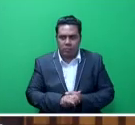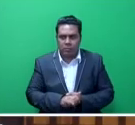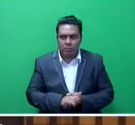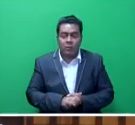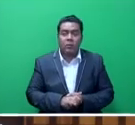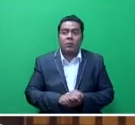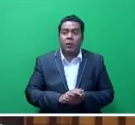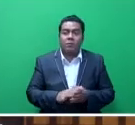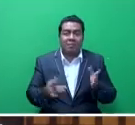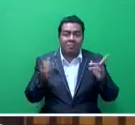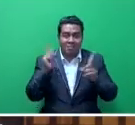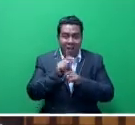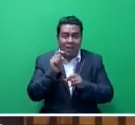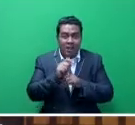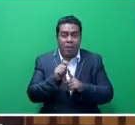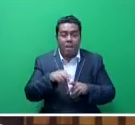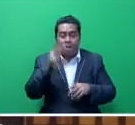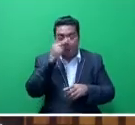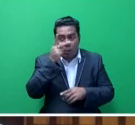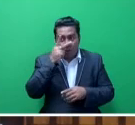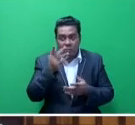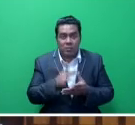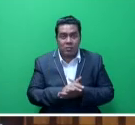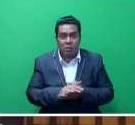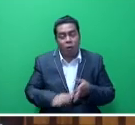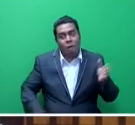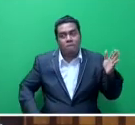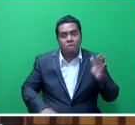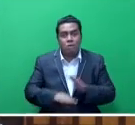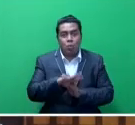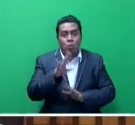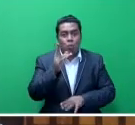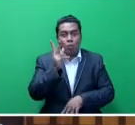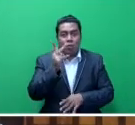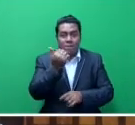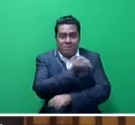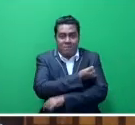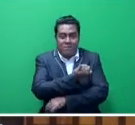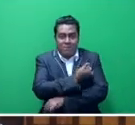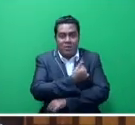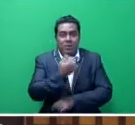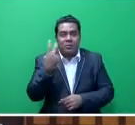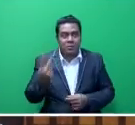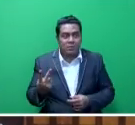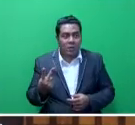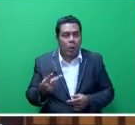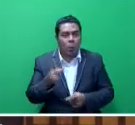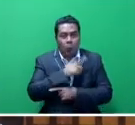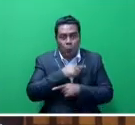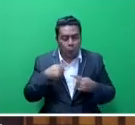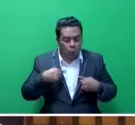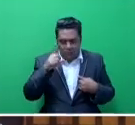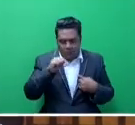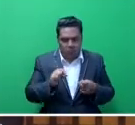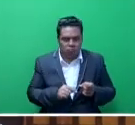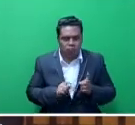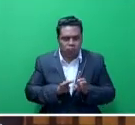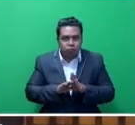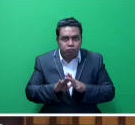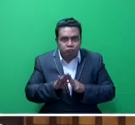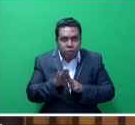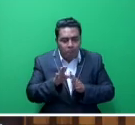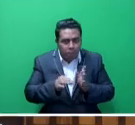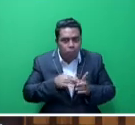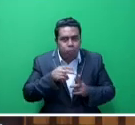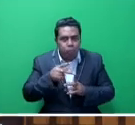target population are fully vaccinated, in other words, with 2 doses. We cannot take that progress, Mr. Speaker, sir,